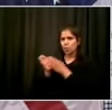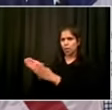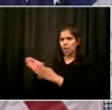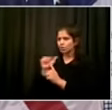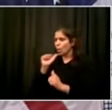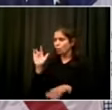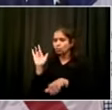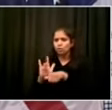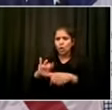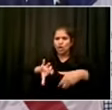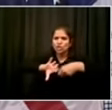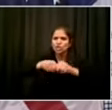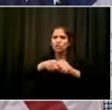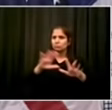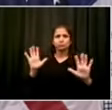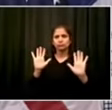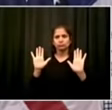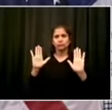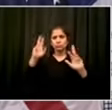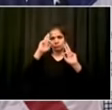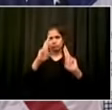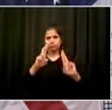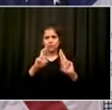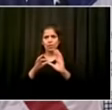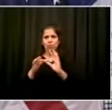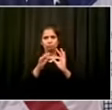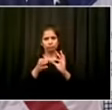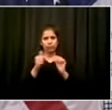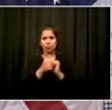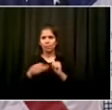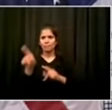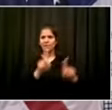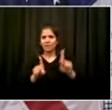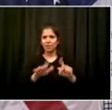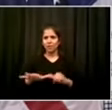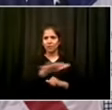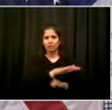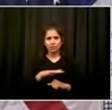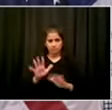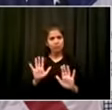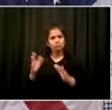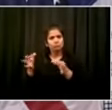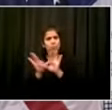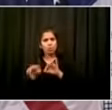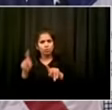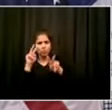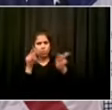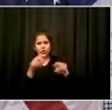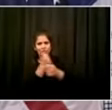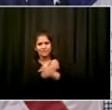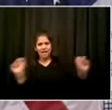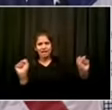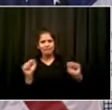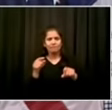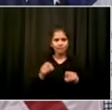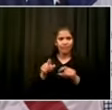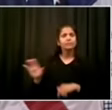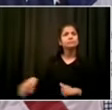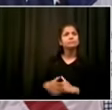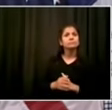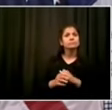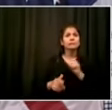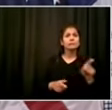to experience consequences, and we have to see it. We have to feel it. We have to know it's real. It takes, in New York City, too